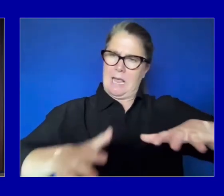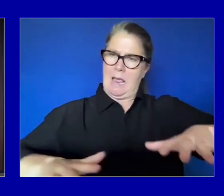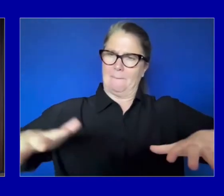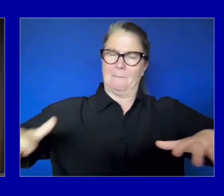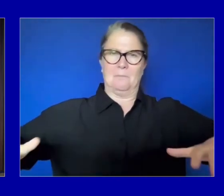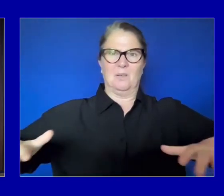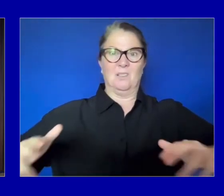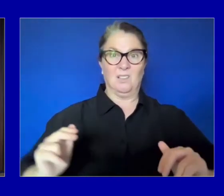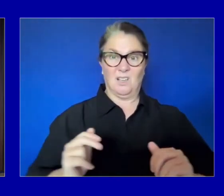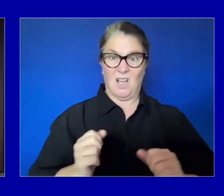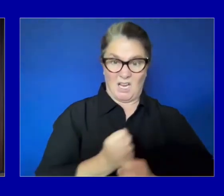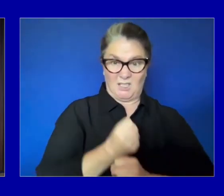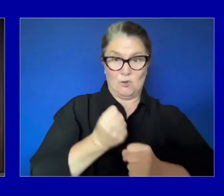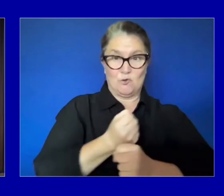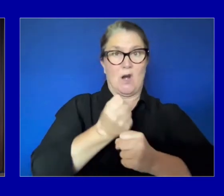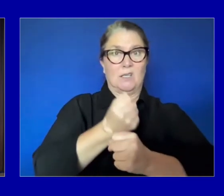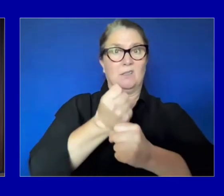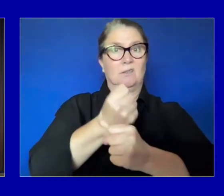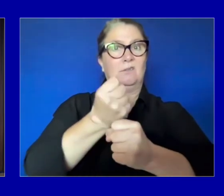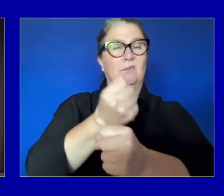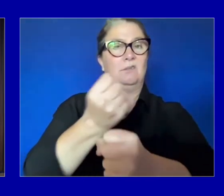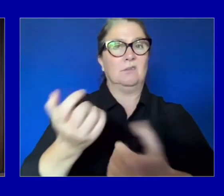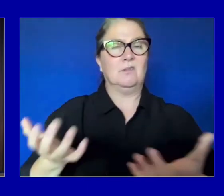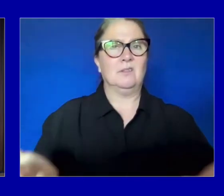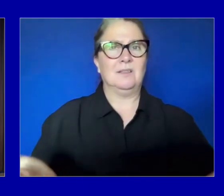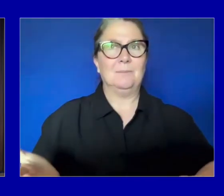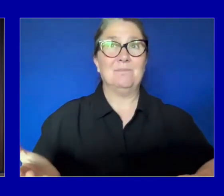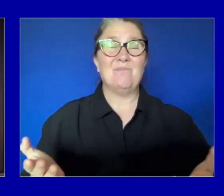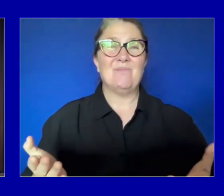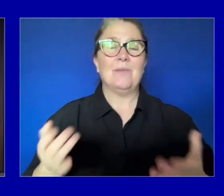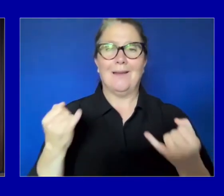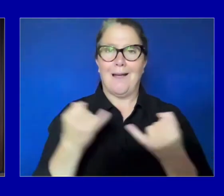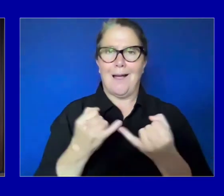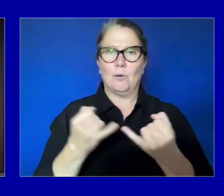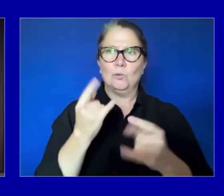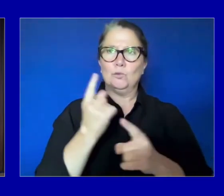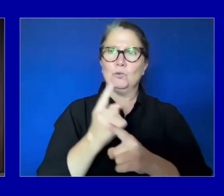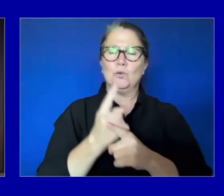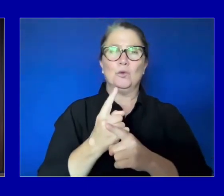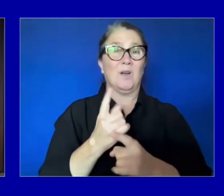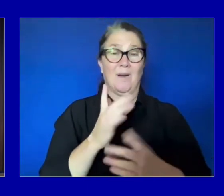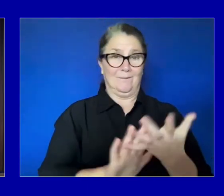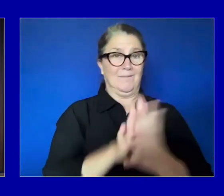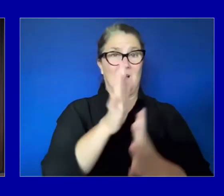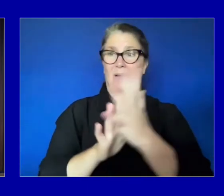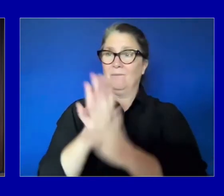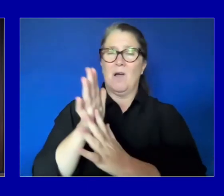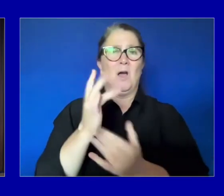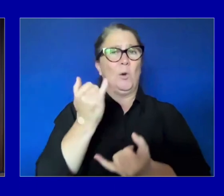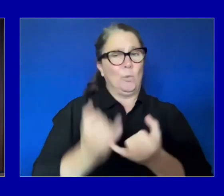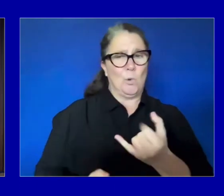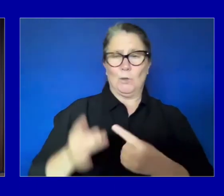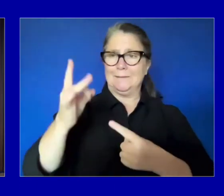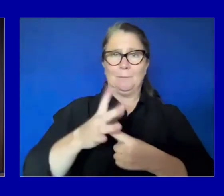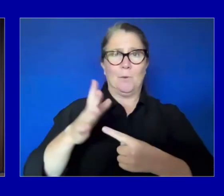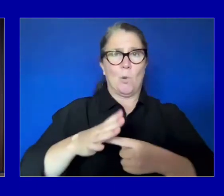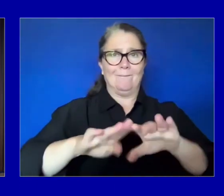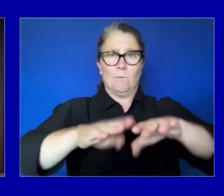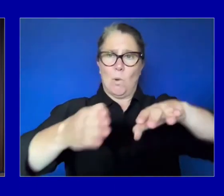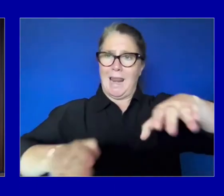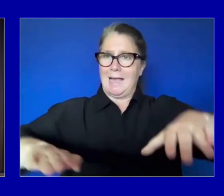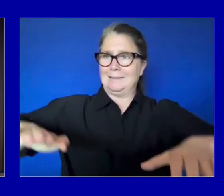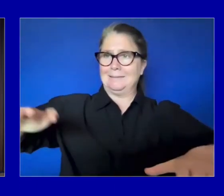well, fire is, um, so important to them. Um, obviously, but I'm just talking about, you were talking about, um,